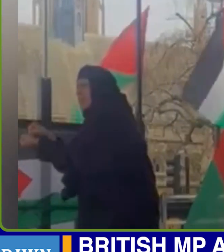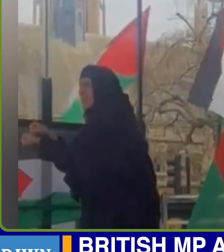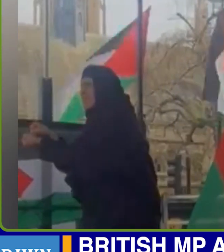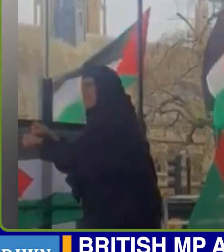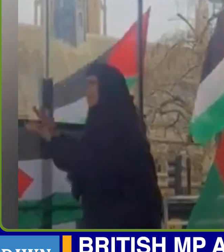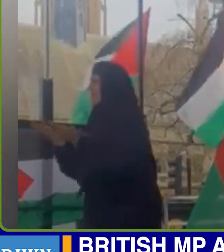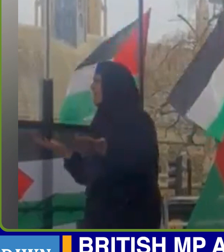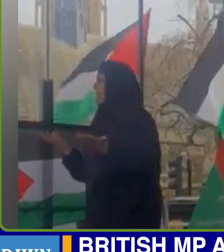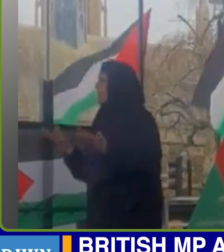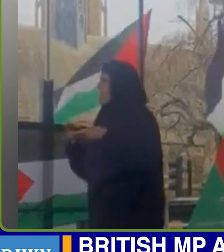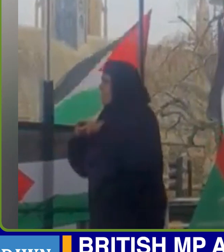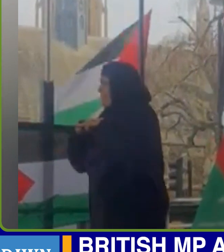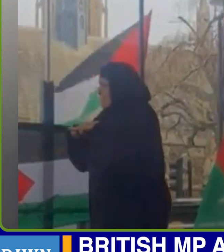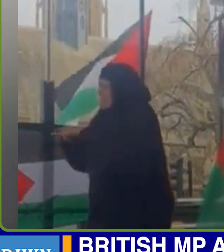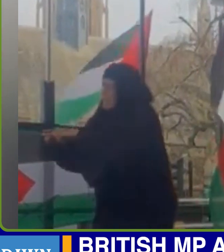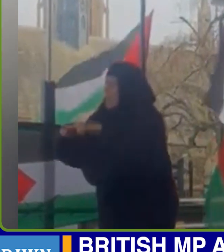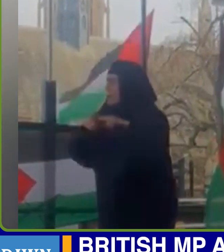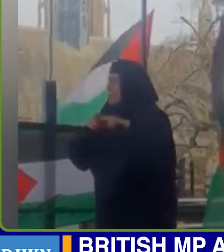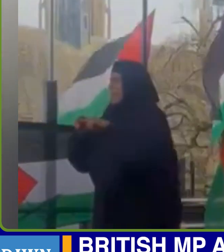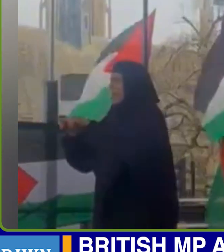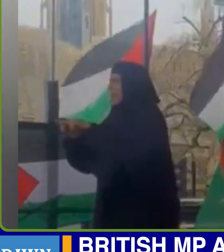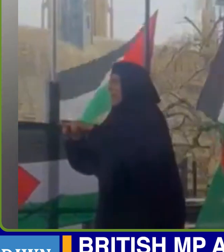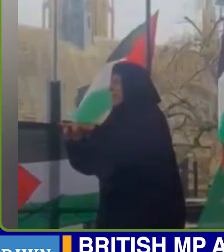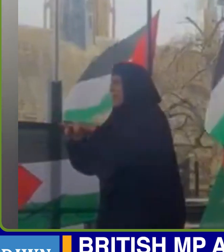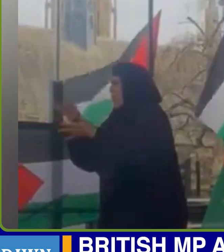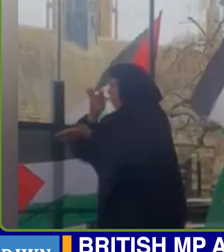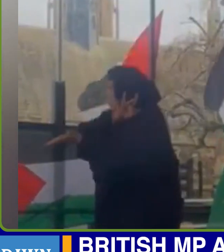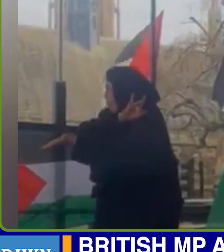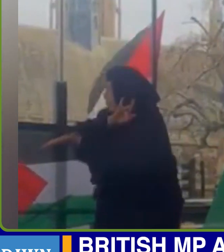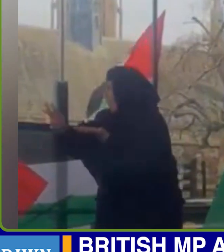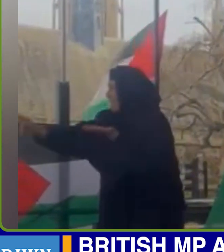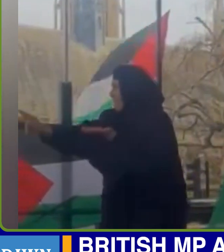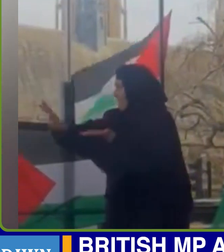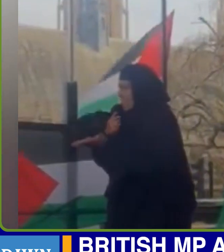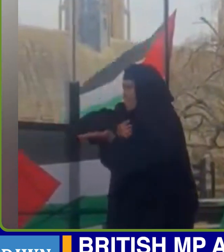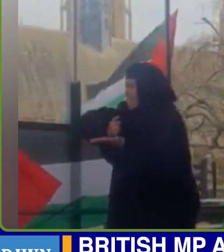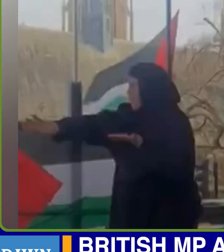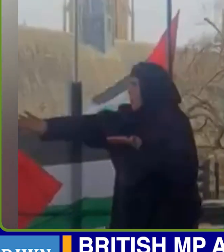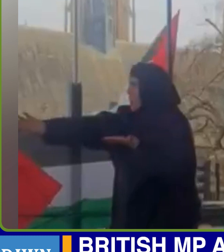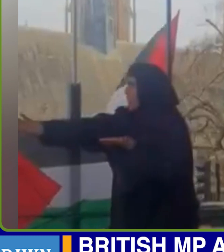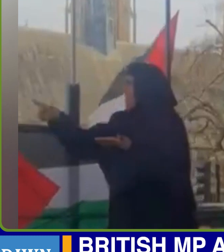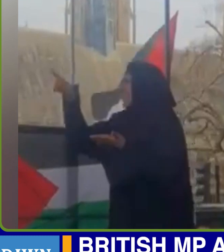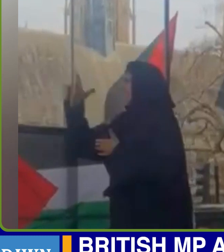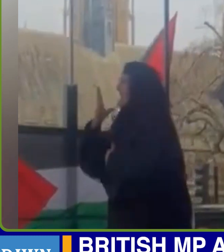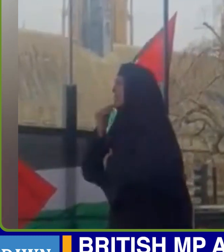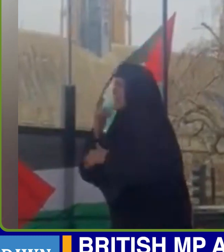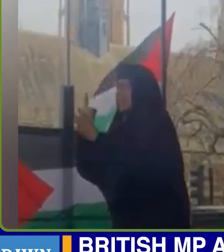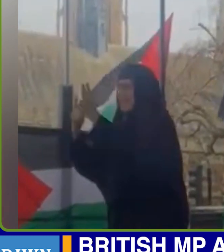Families completely and utterly wiped out by Israel's AI